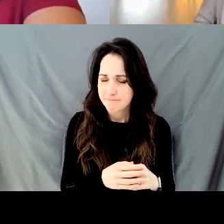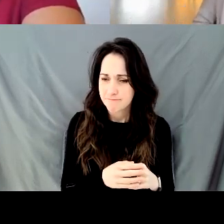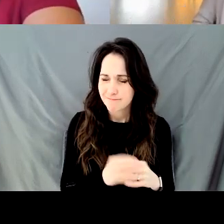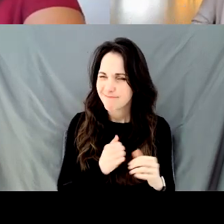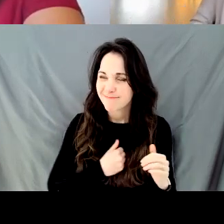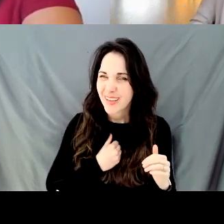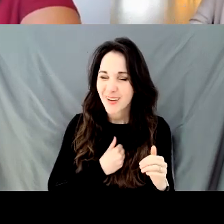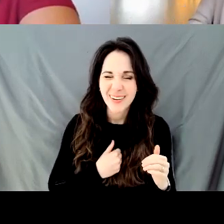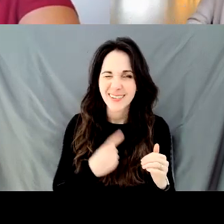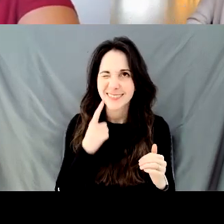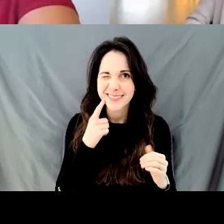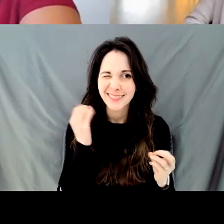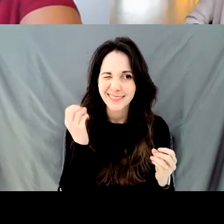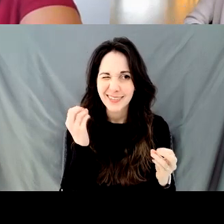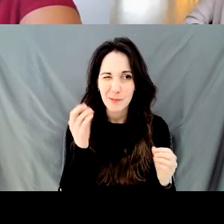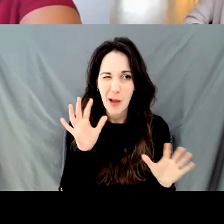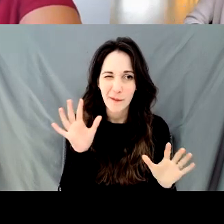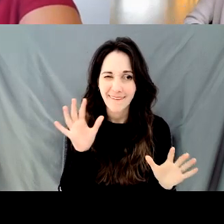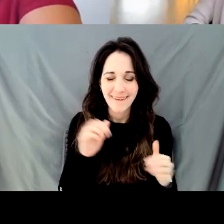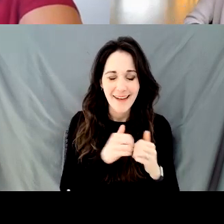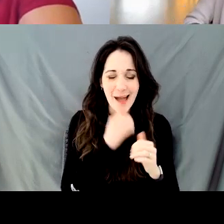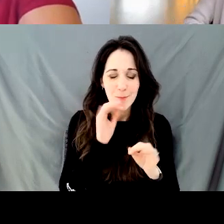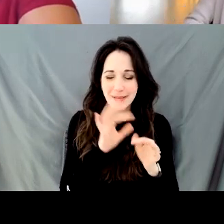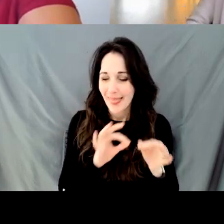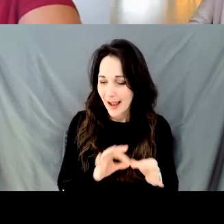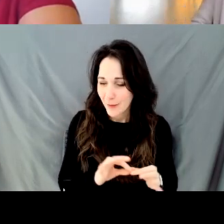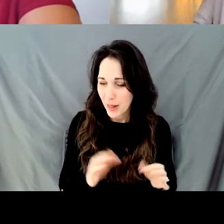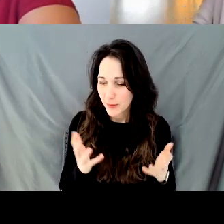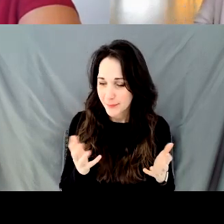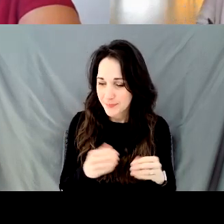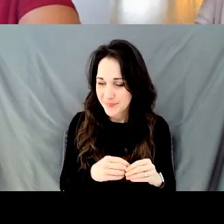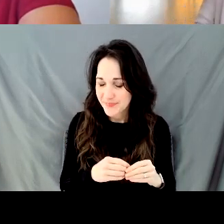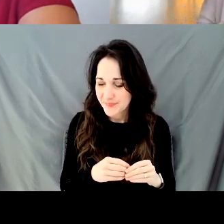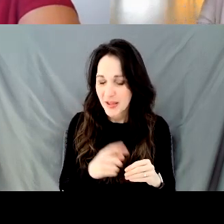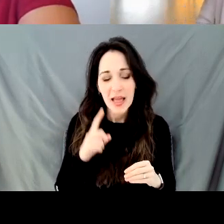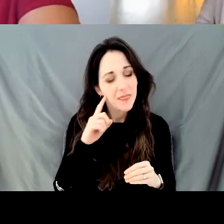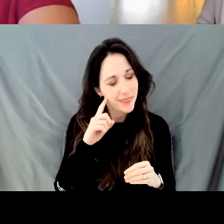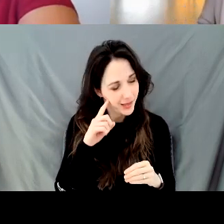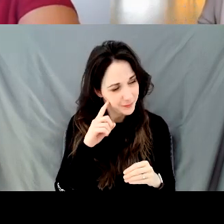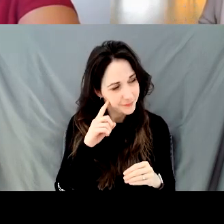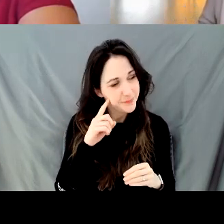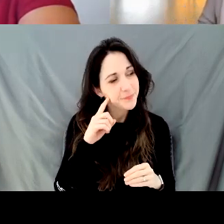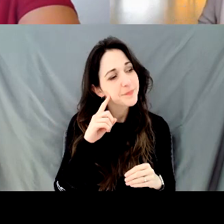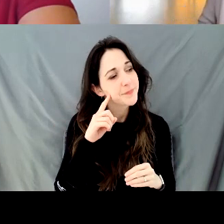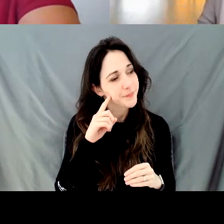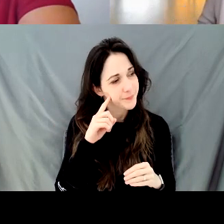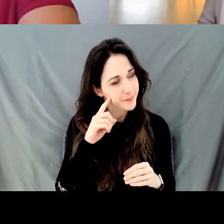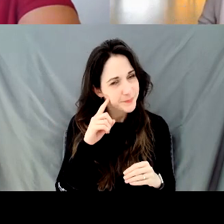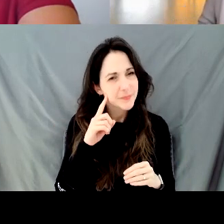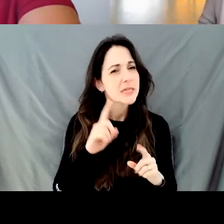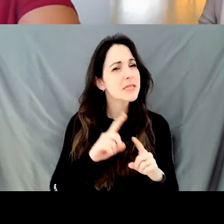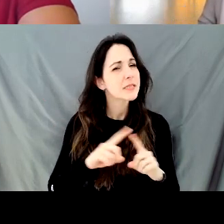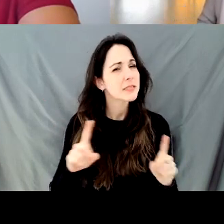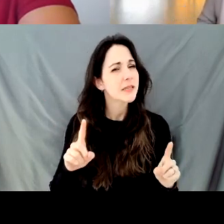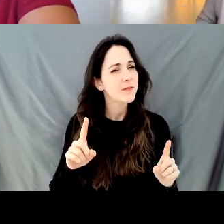sorry, I really have to think about this. So I think that there's a difference between higher and lower